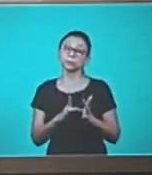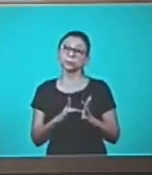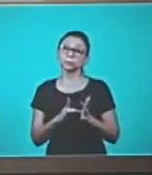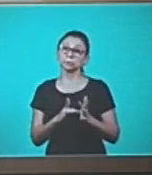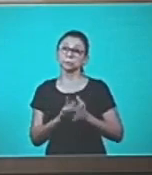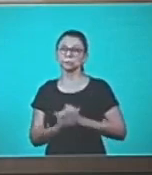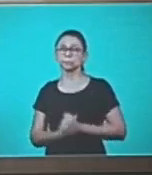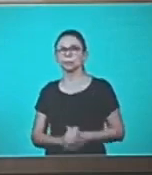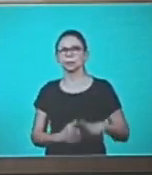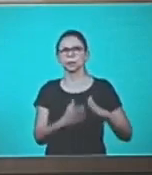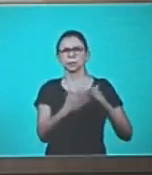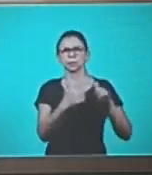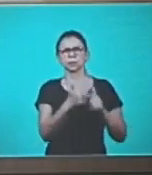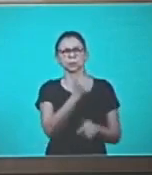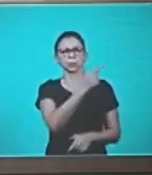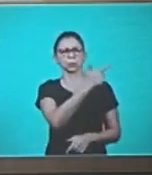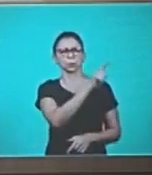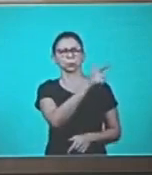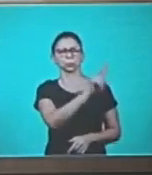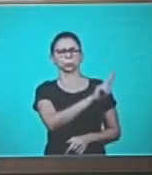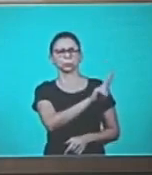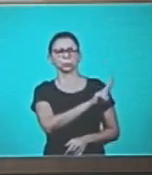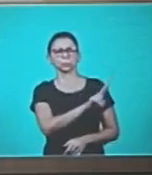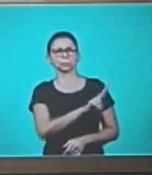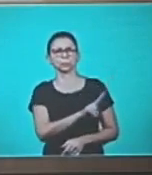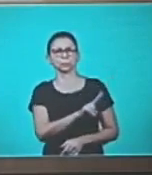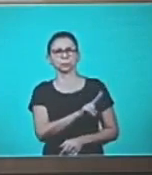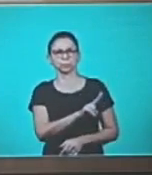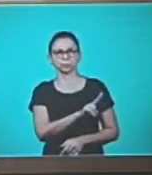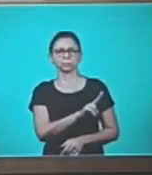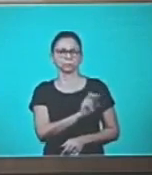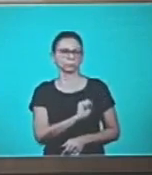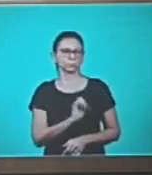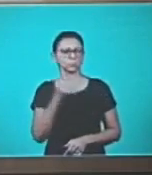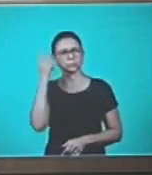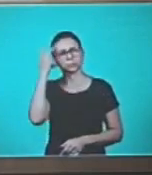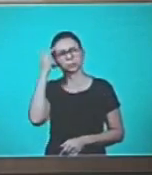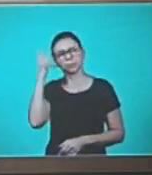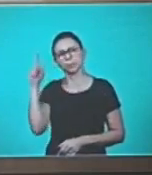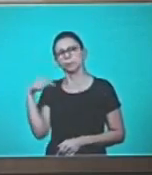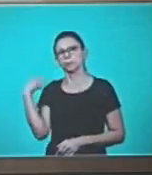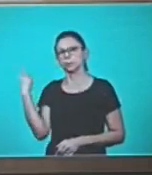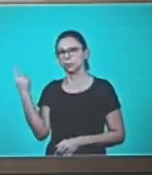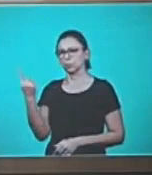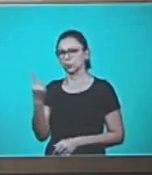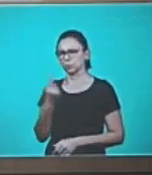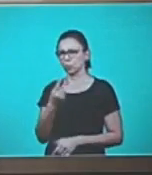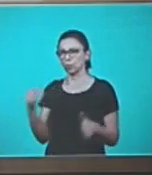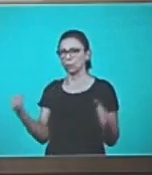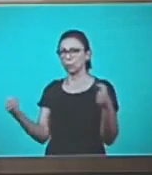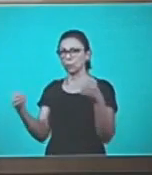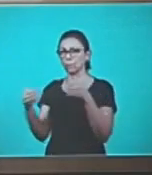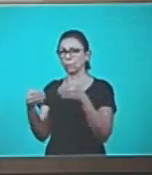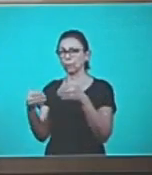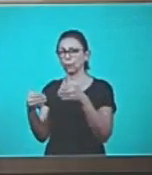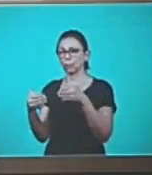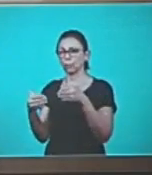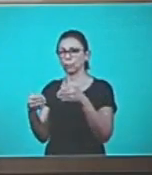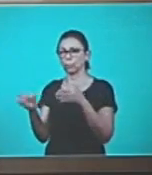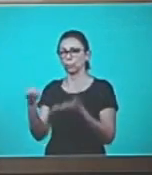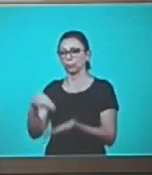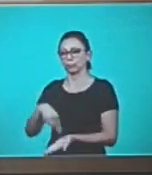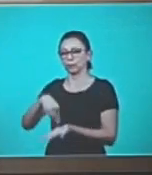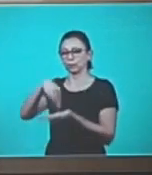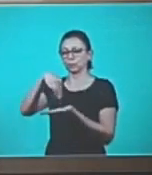give emphasis to their names, and we give emphasis to this name